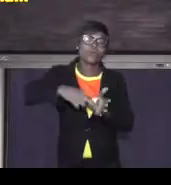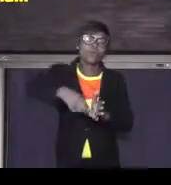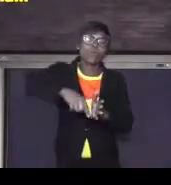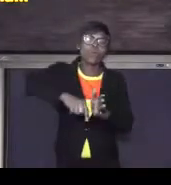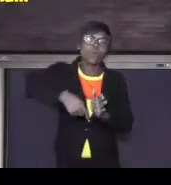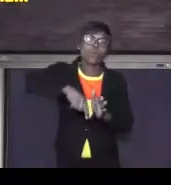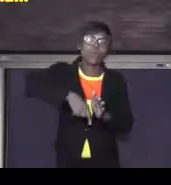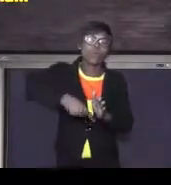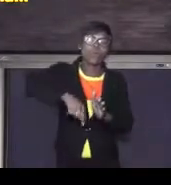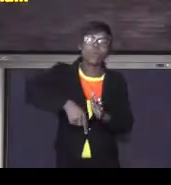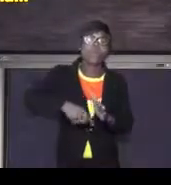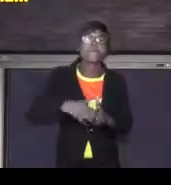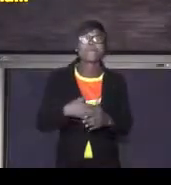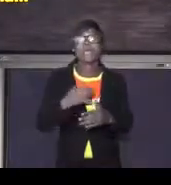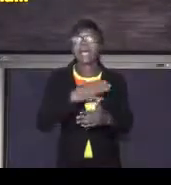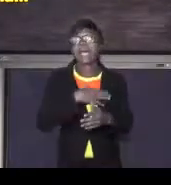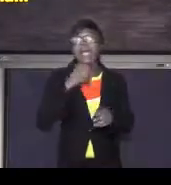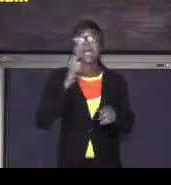and nails.